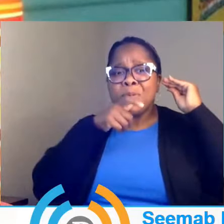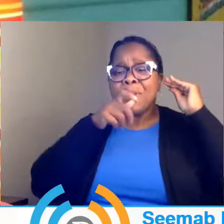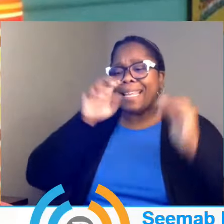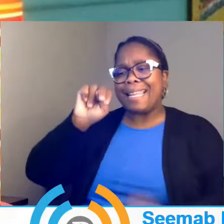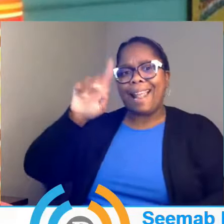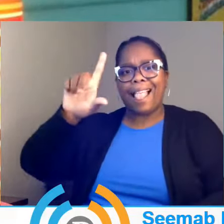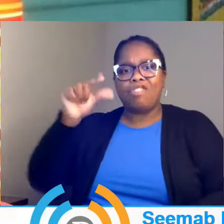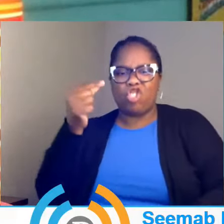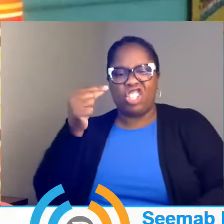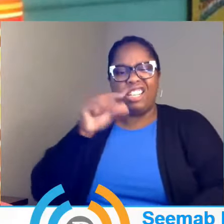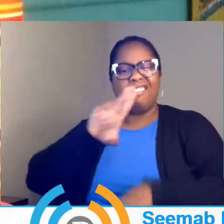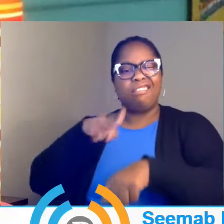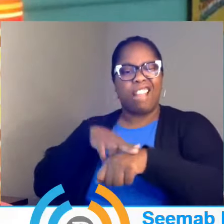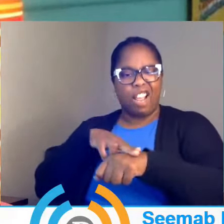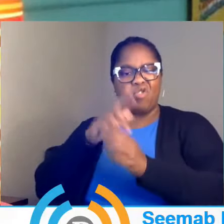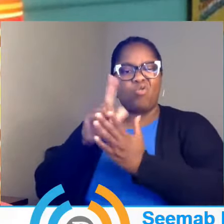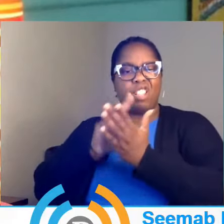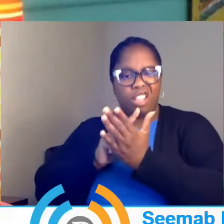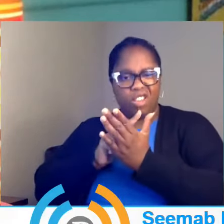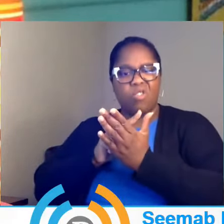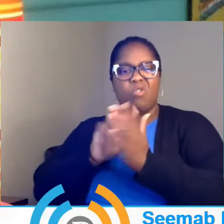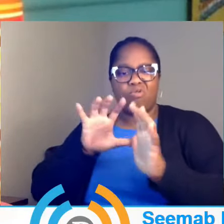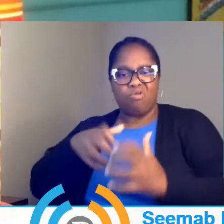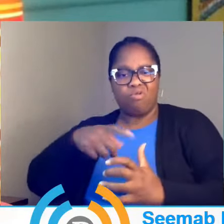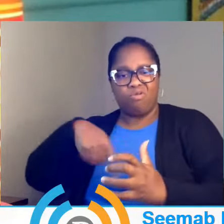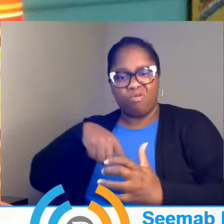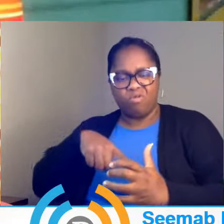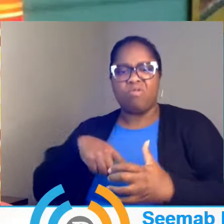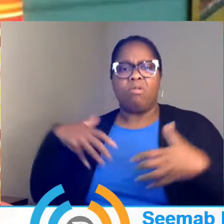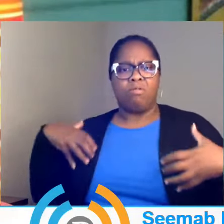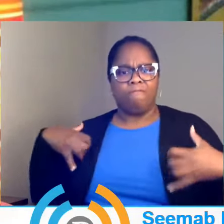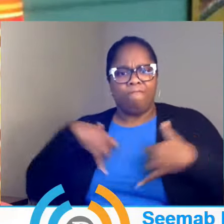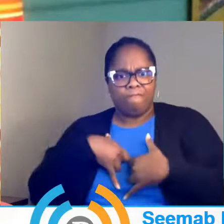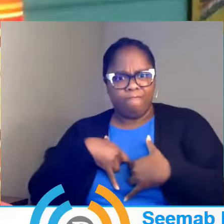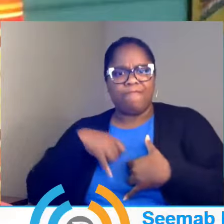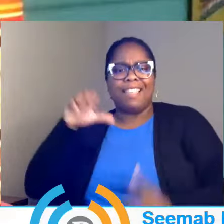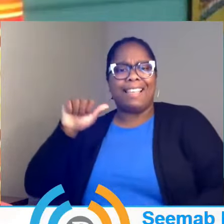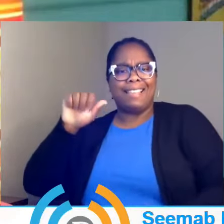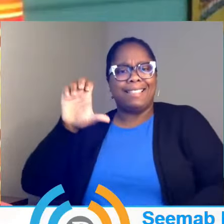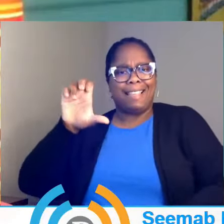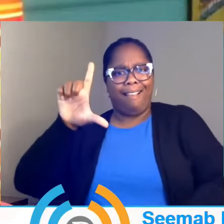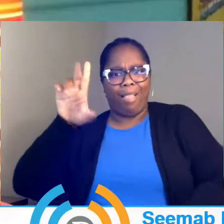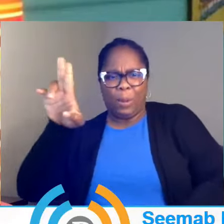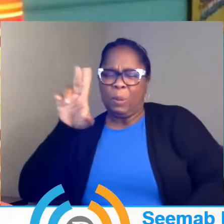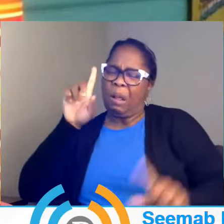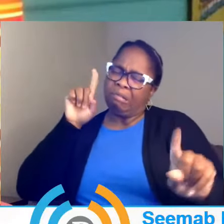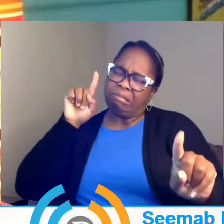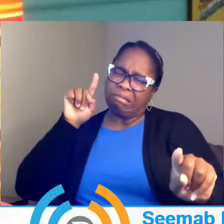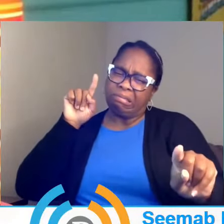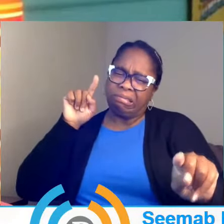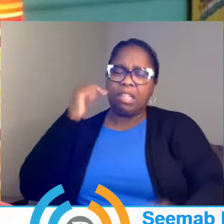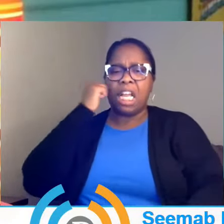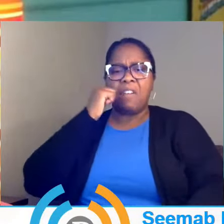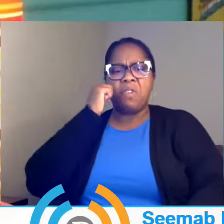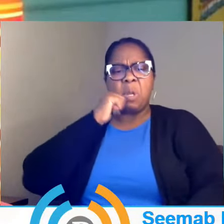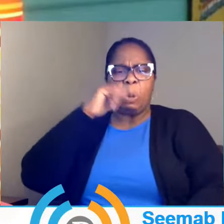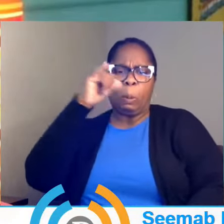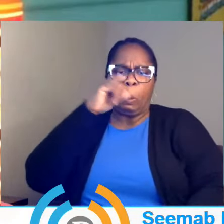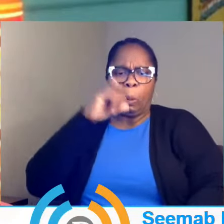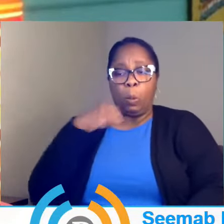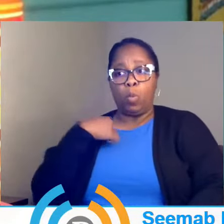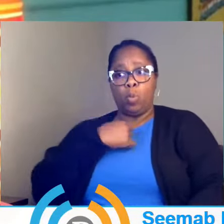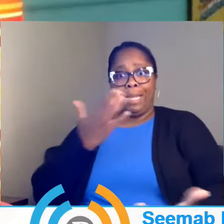blue vests. Those are the ACLU of Oregon folks. They've been there consistent every single day. We at Care Oregon